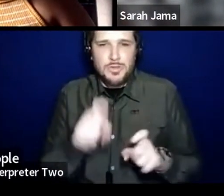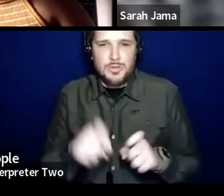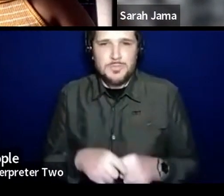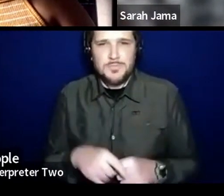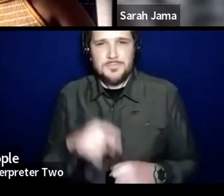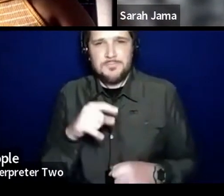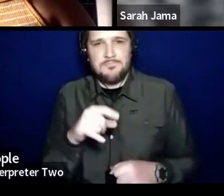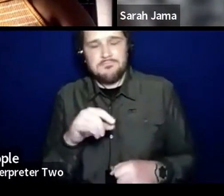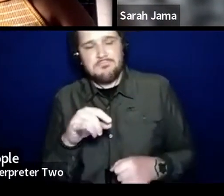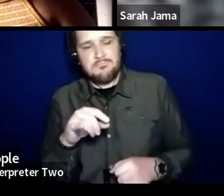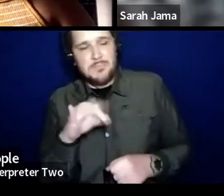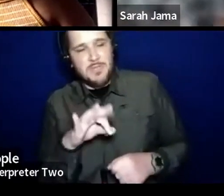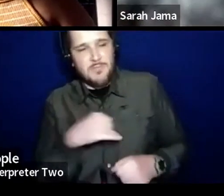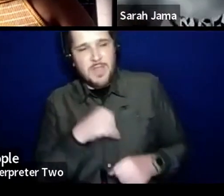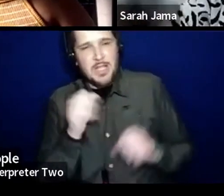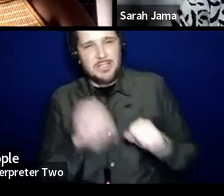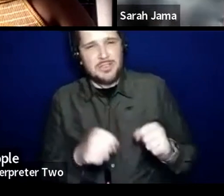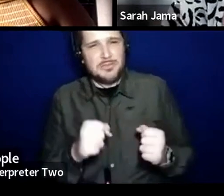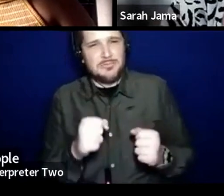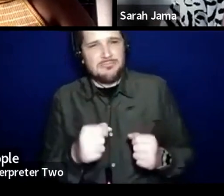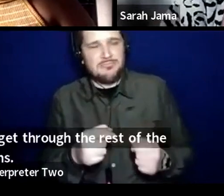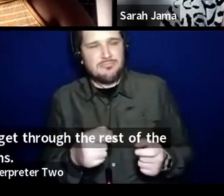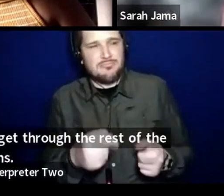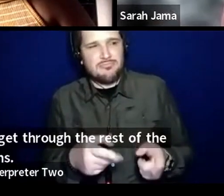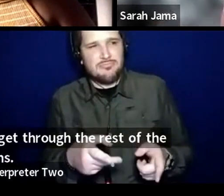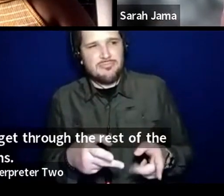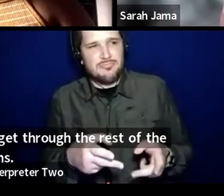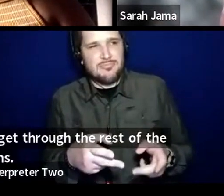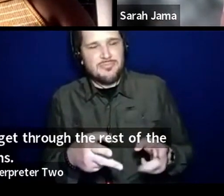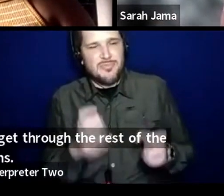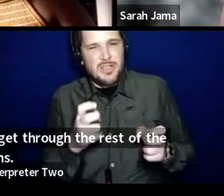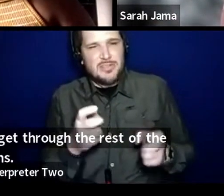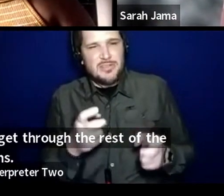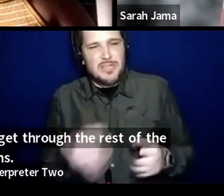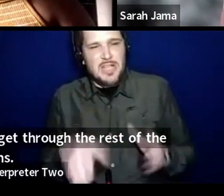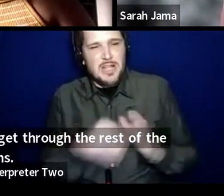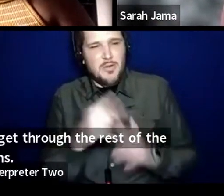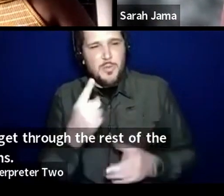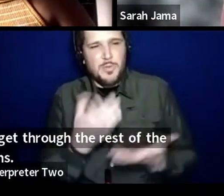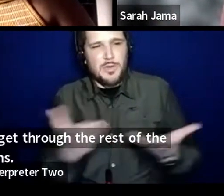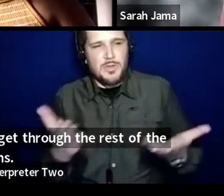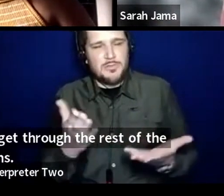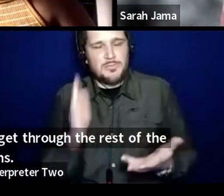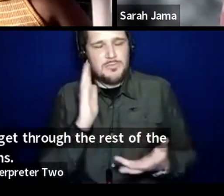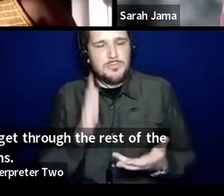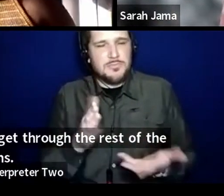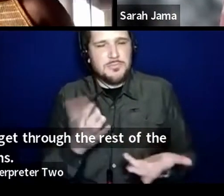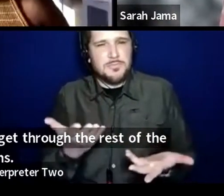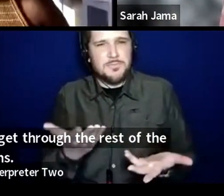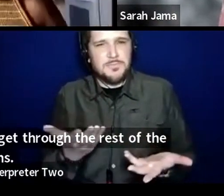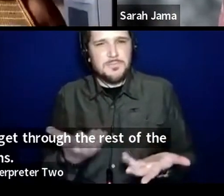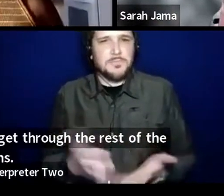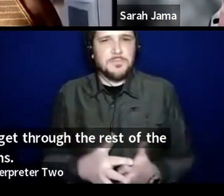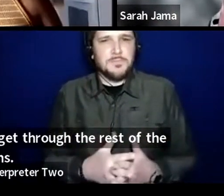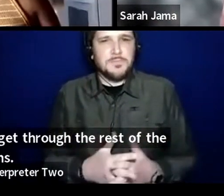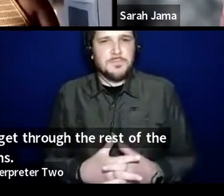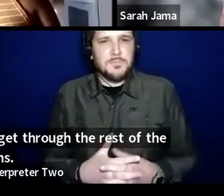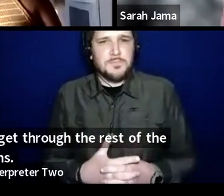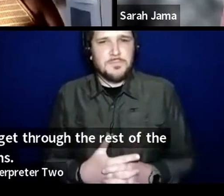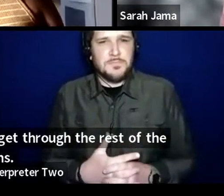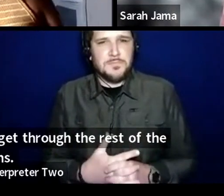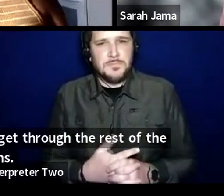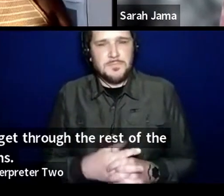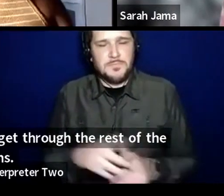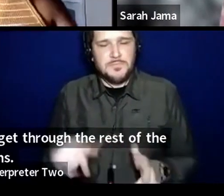I could just very quickly add one thing, it would just be to, as we are